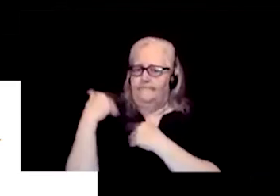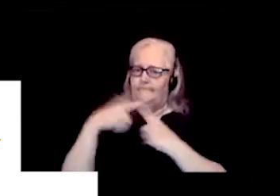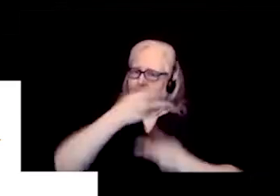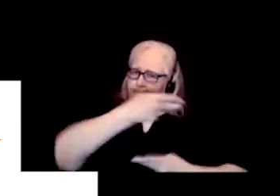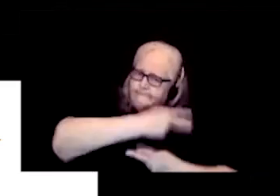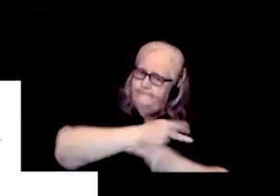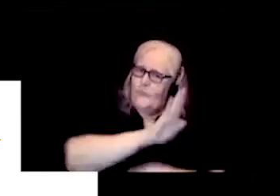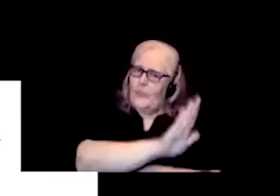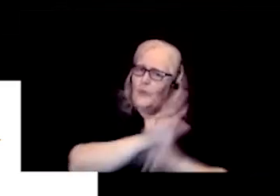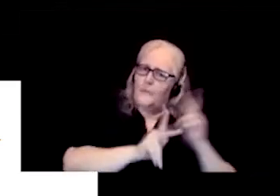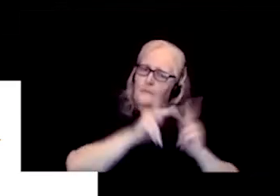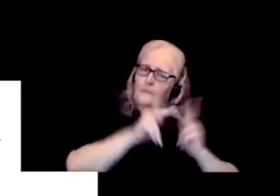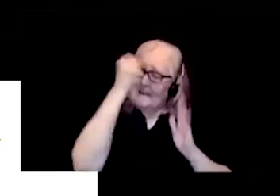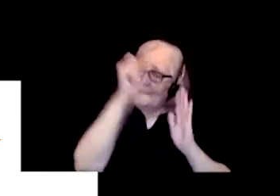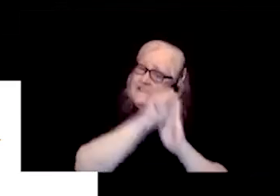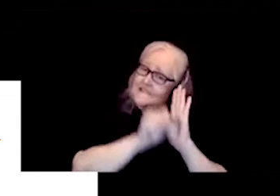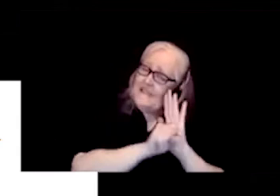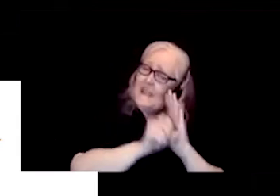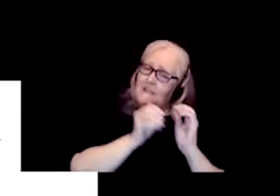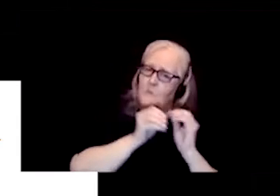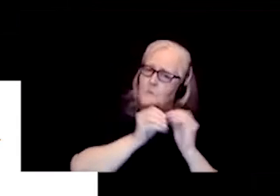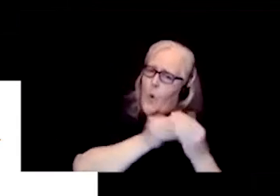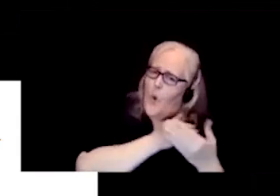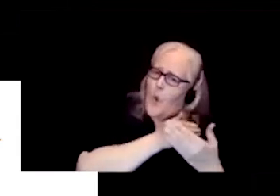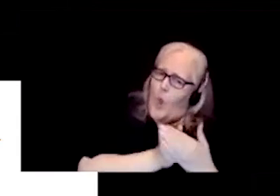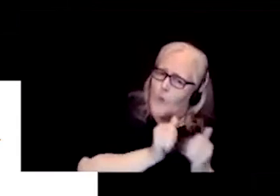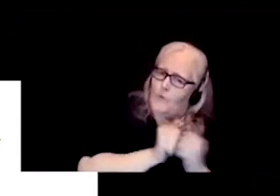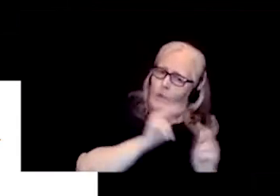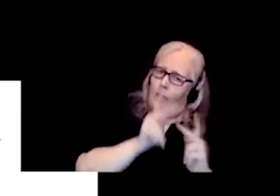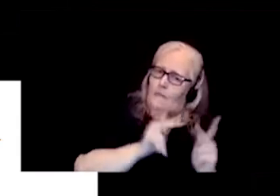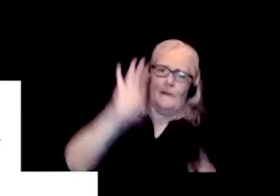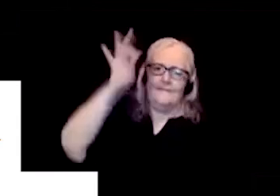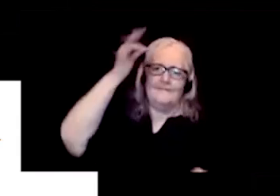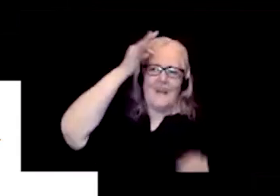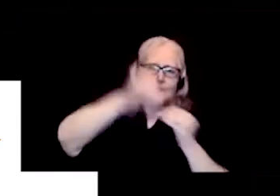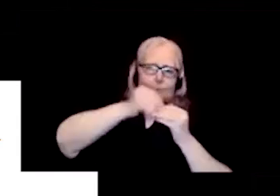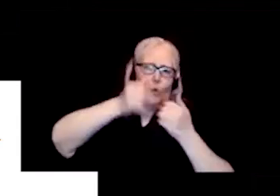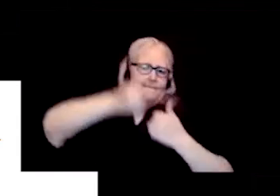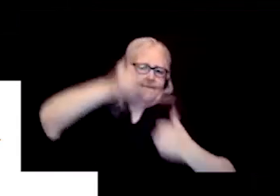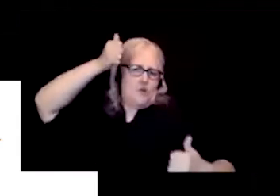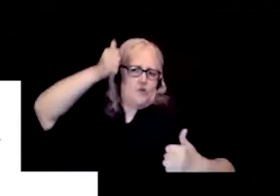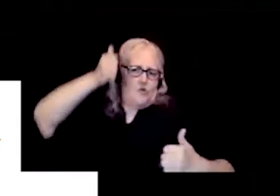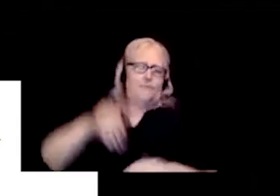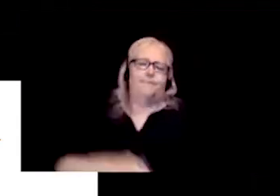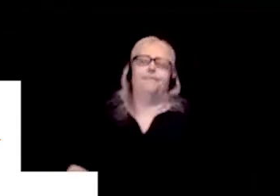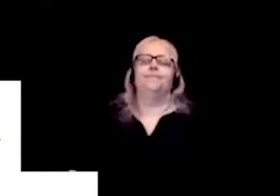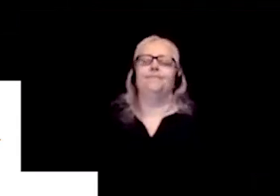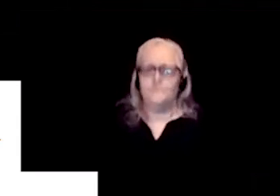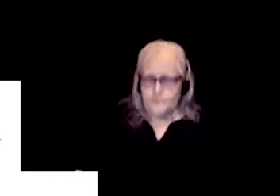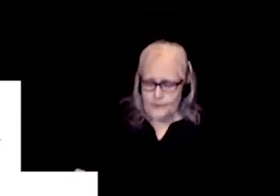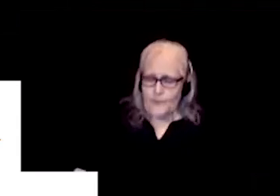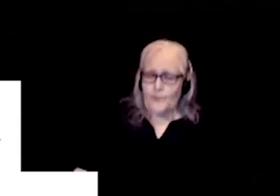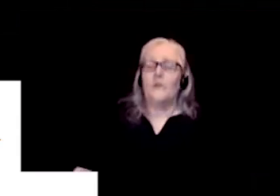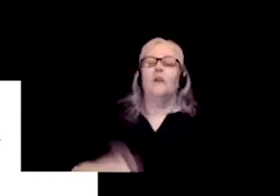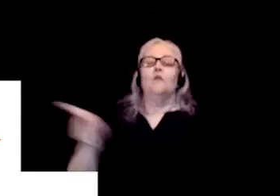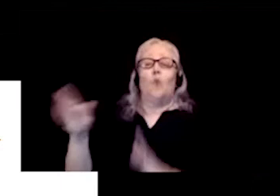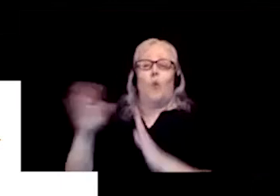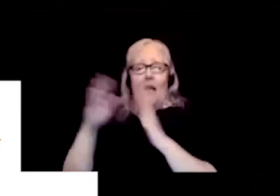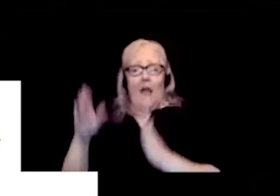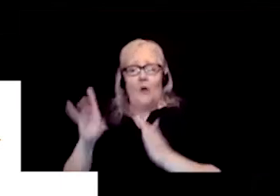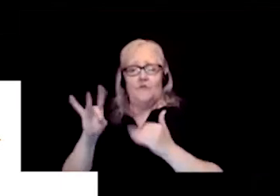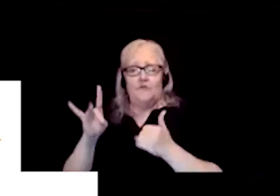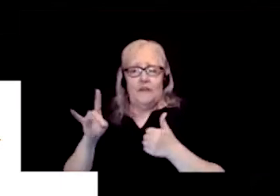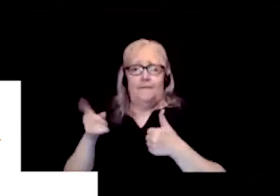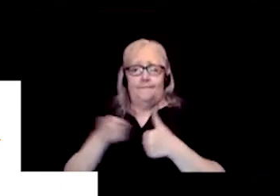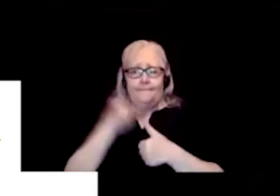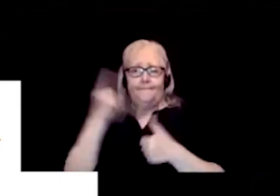to the people, they argued, right? And so after they addressed bullet by bullet all of these